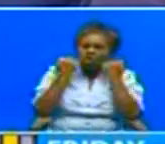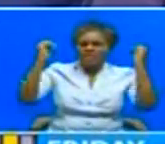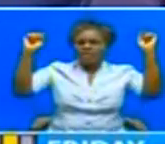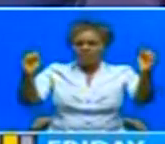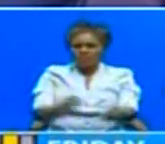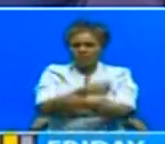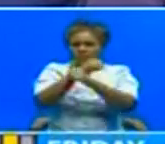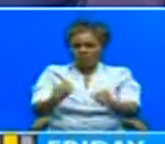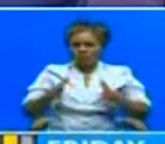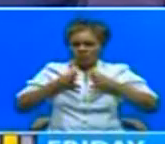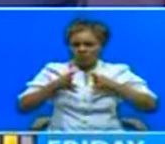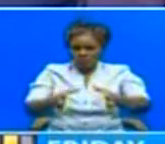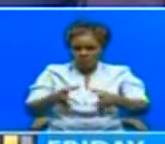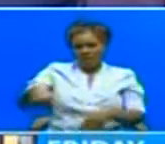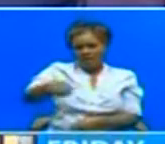can compel us